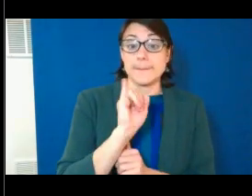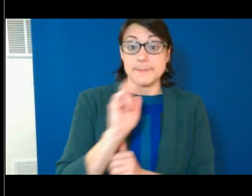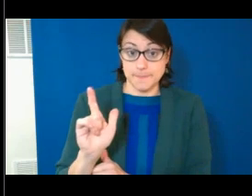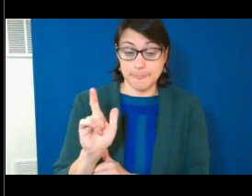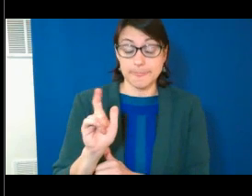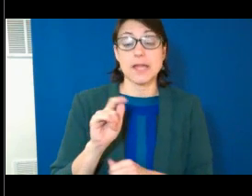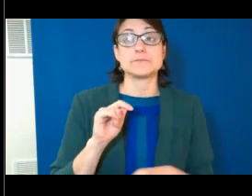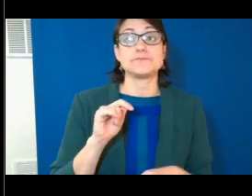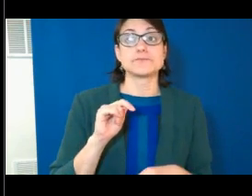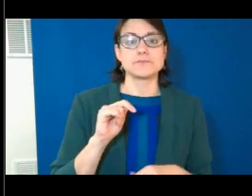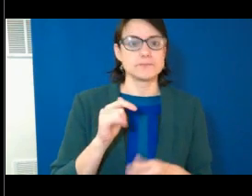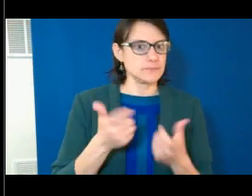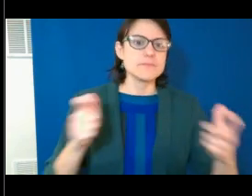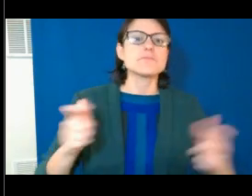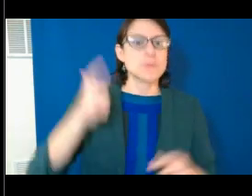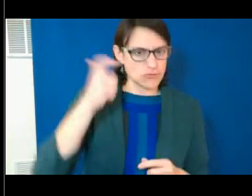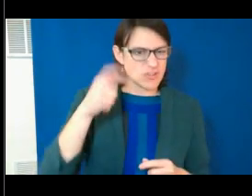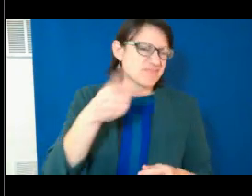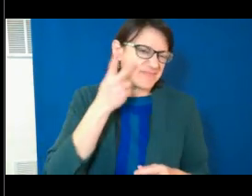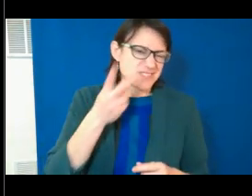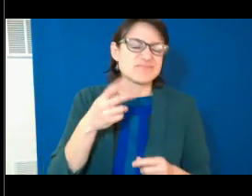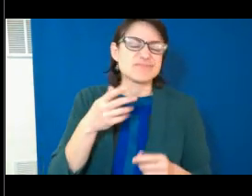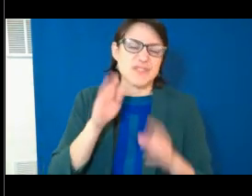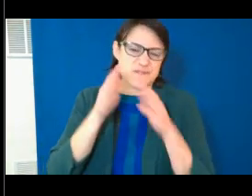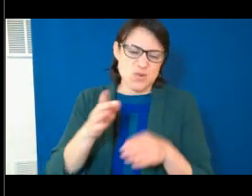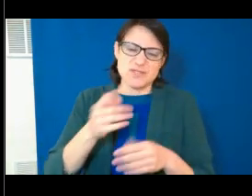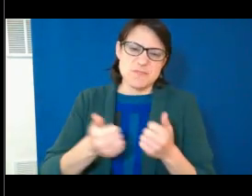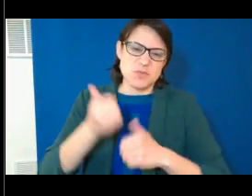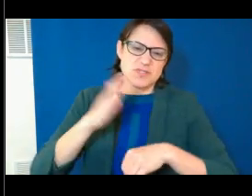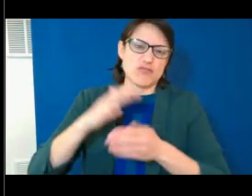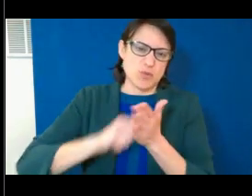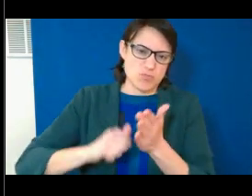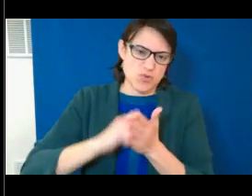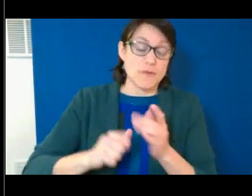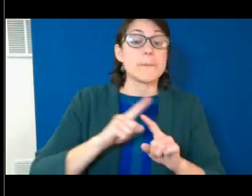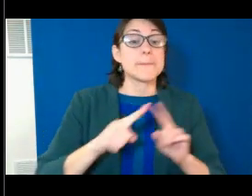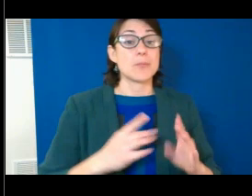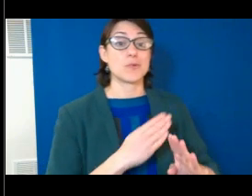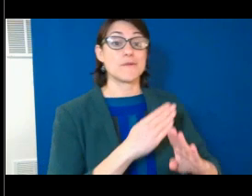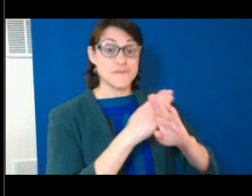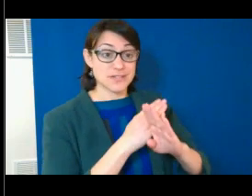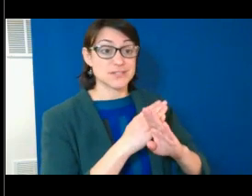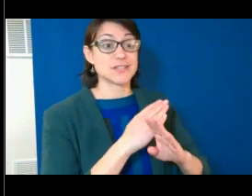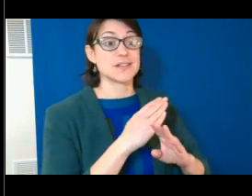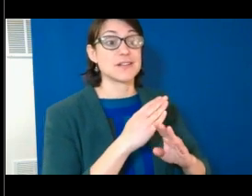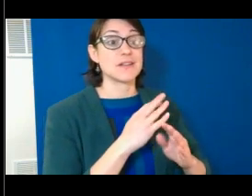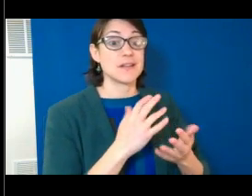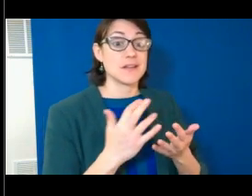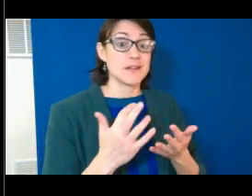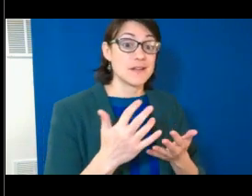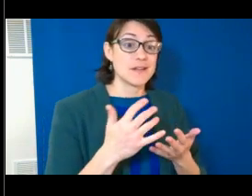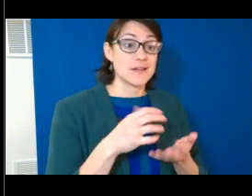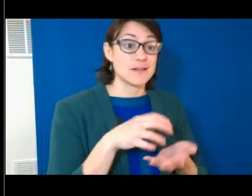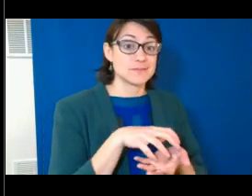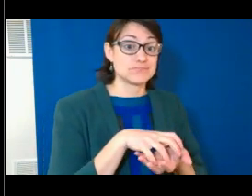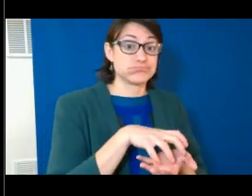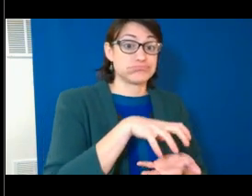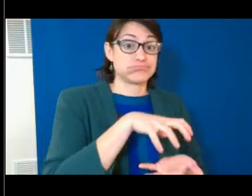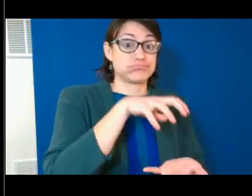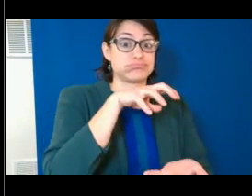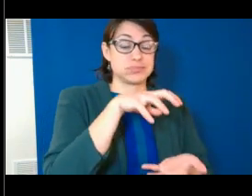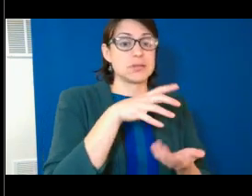grants, as you've heard, focused largely on removal, but the prevention of the reaccumulation of that debris is a